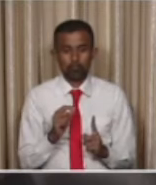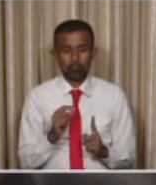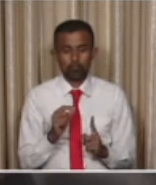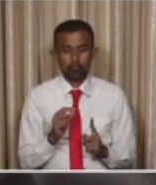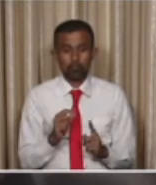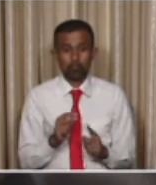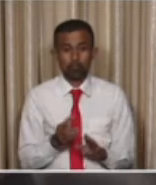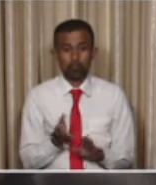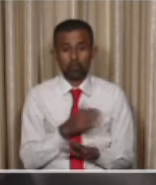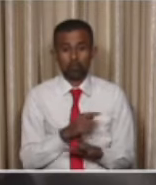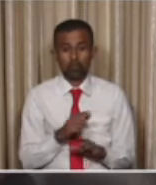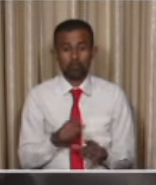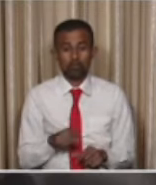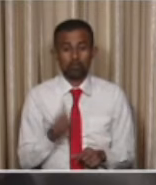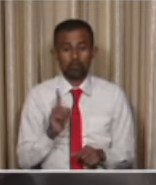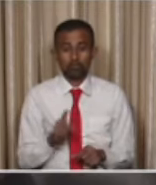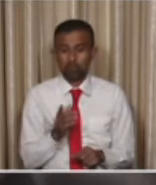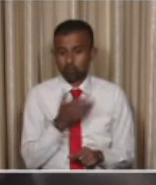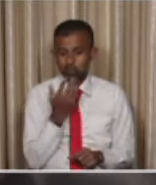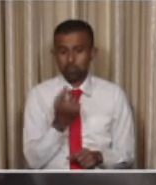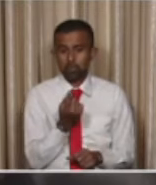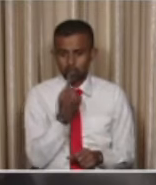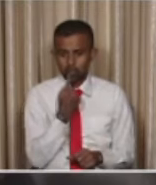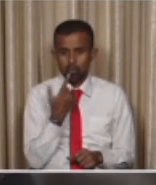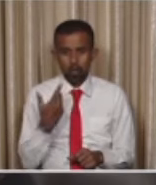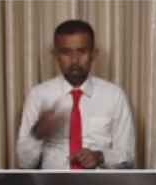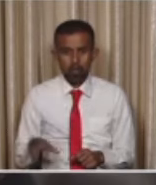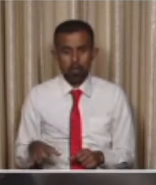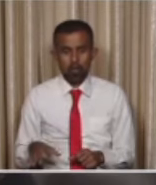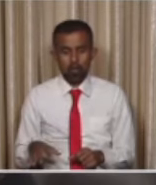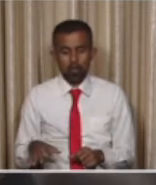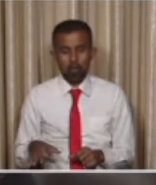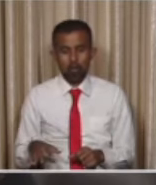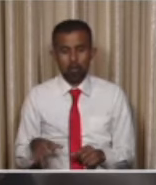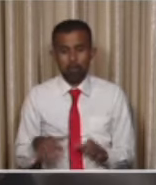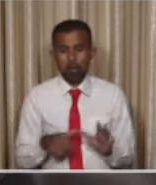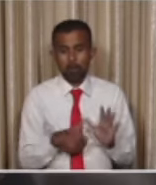up for second reading after a lapse of several months.